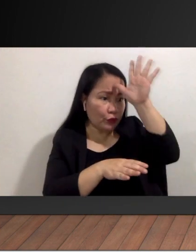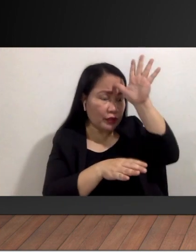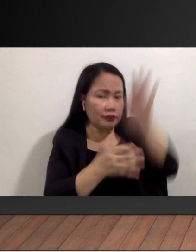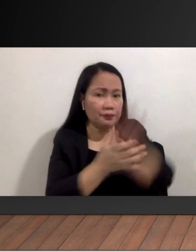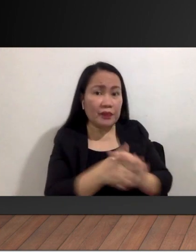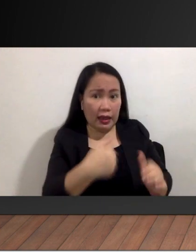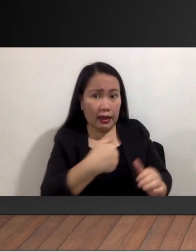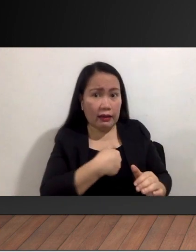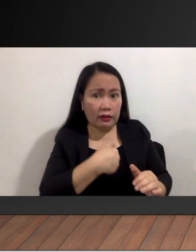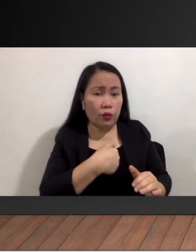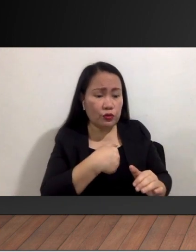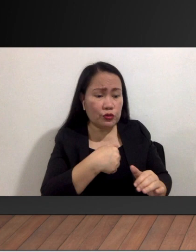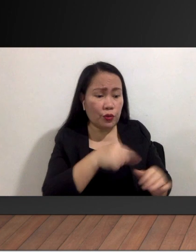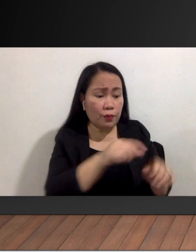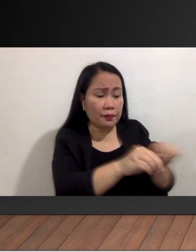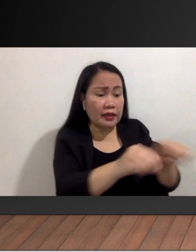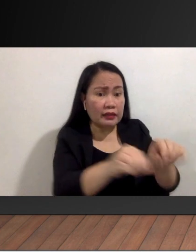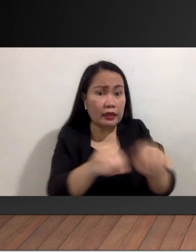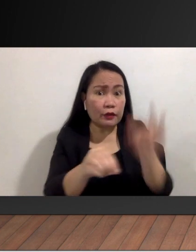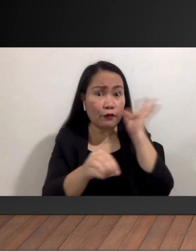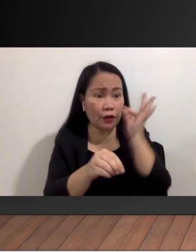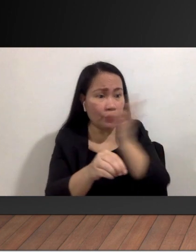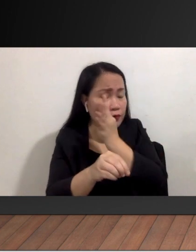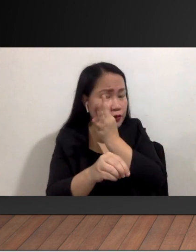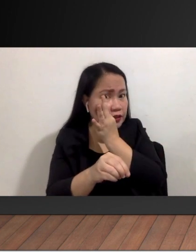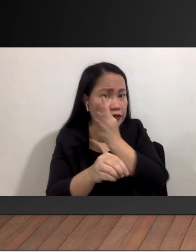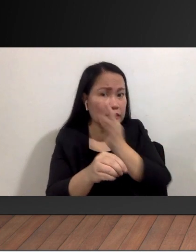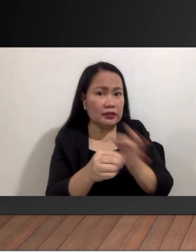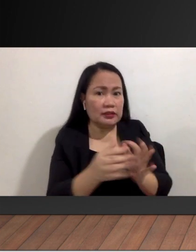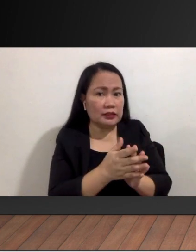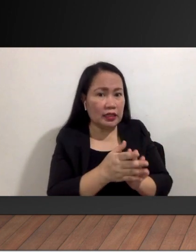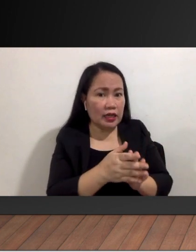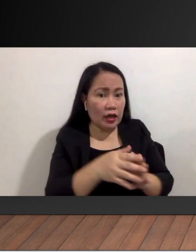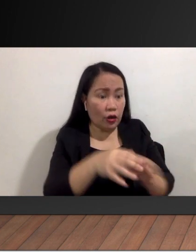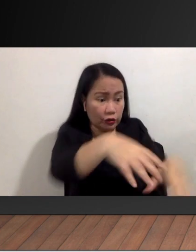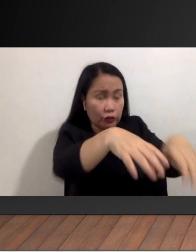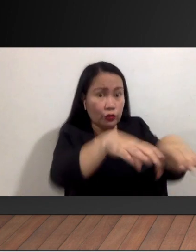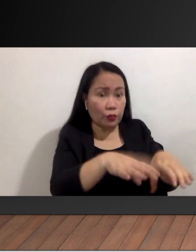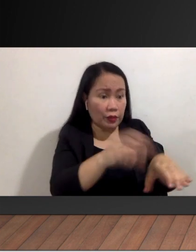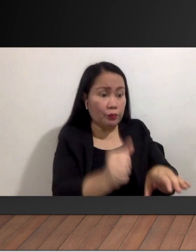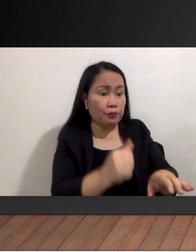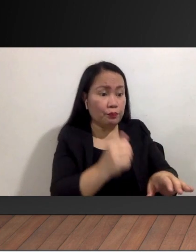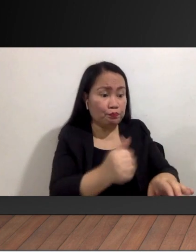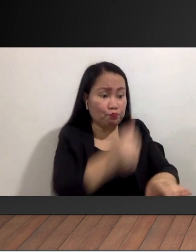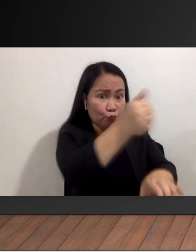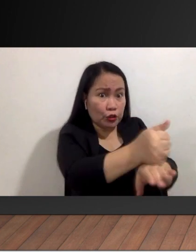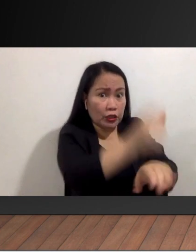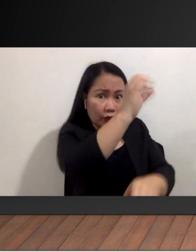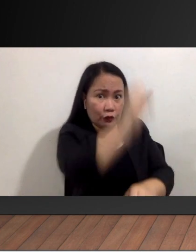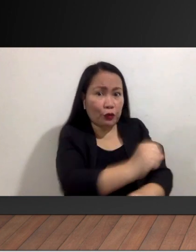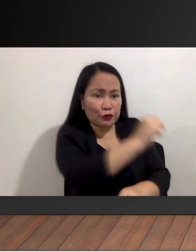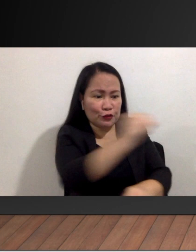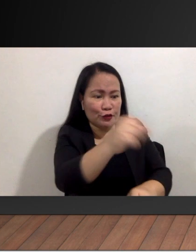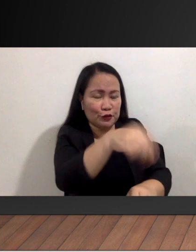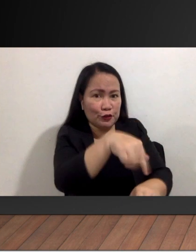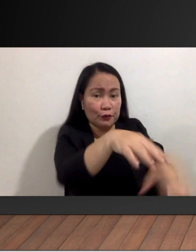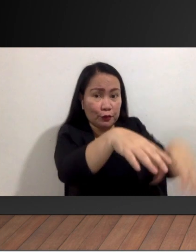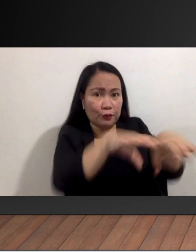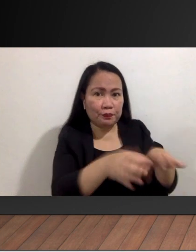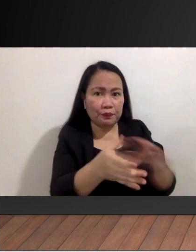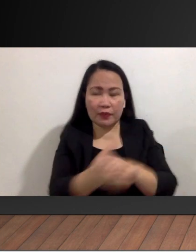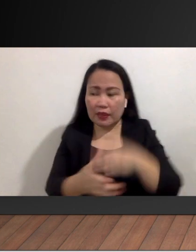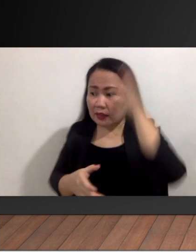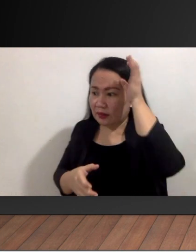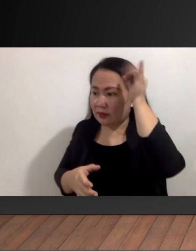The old man added that he planted adelpha and sampaga flowers and put a cross on them.